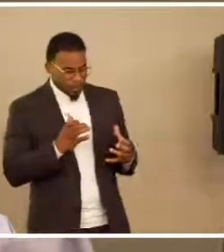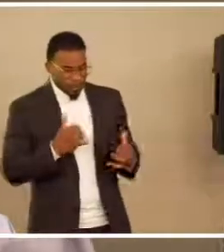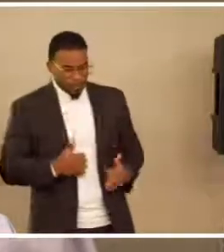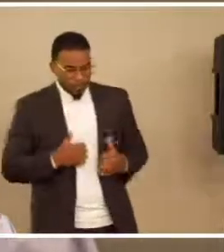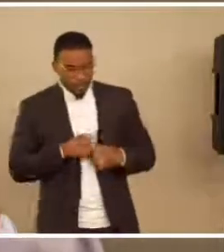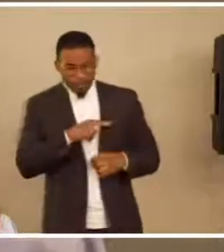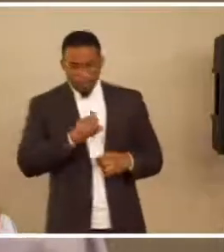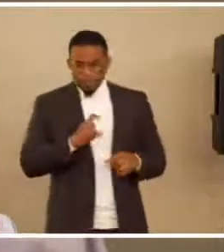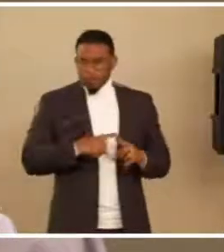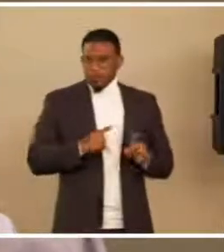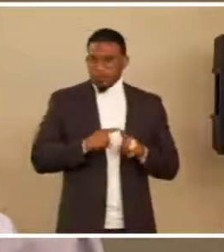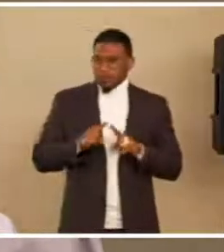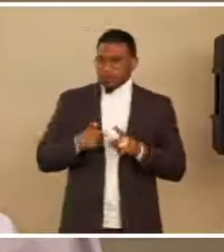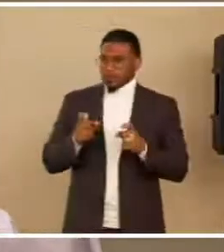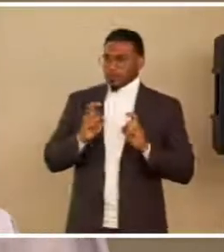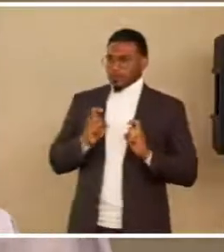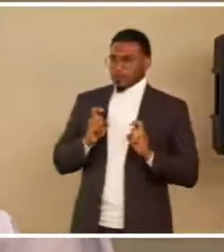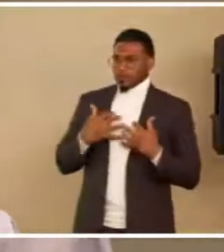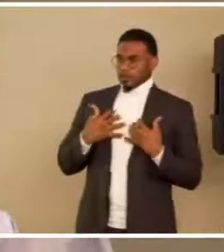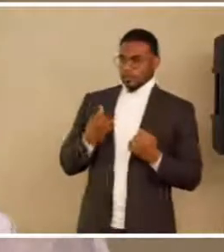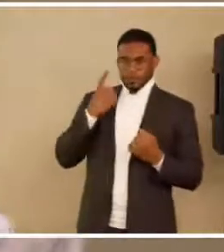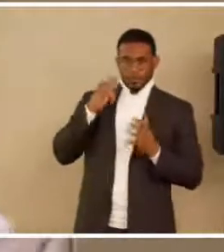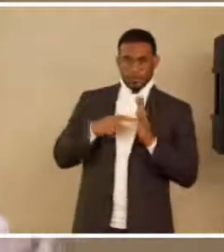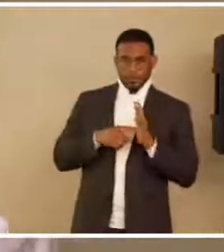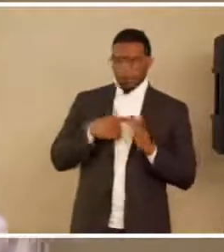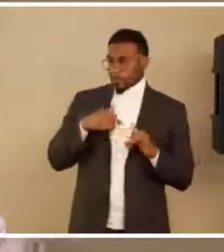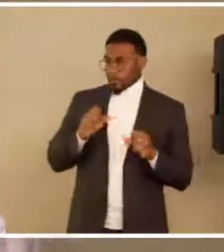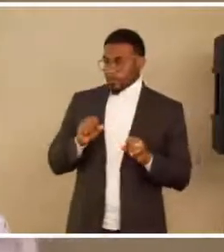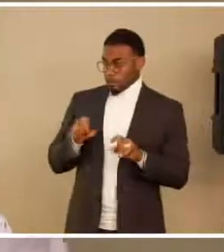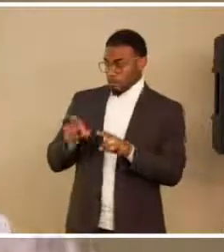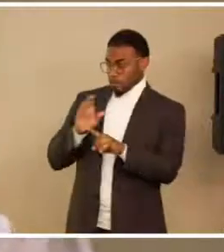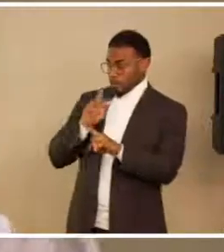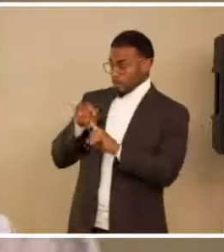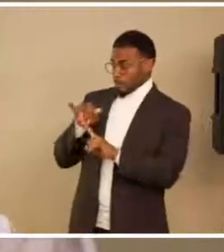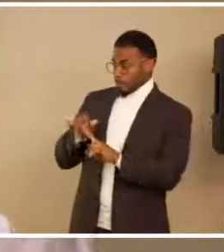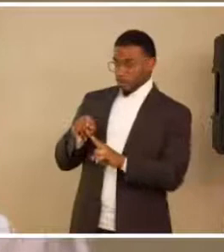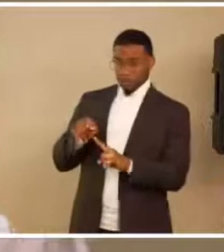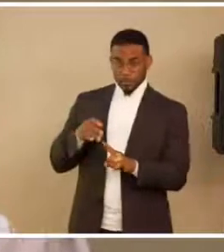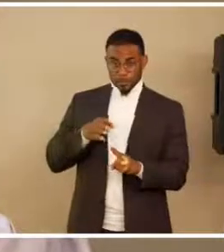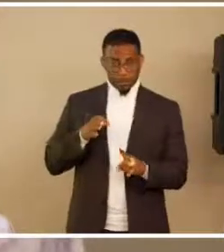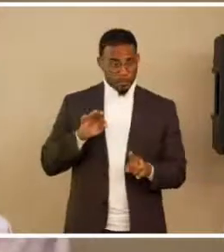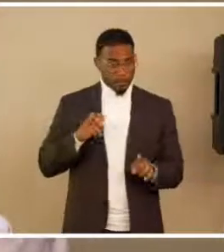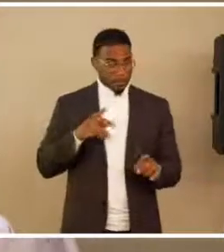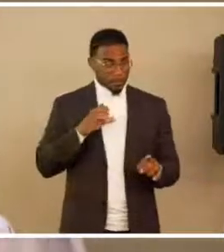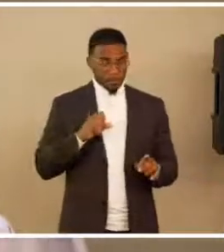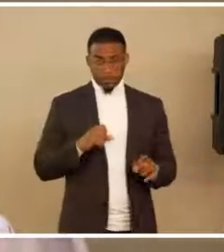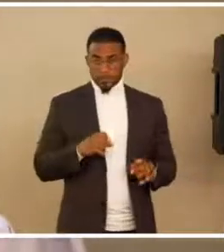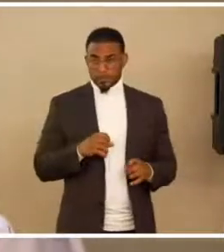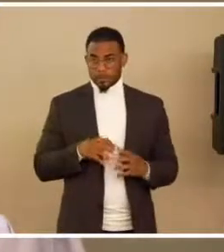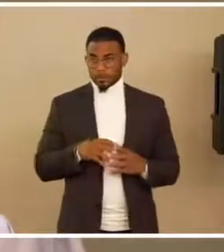exist in the US also give us strength. For example, you can speak about hip hop, for example, in France.